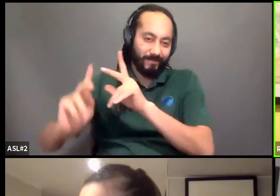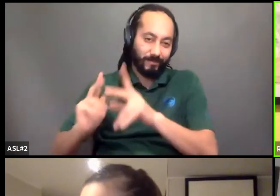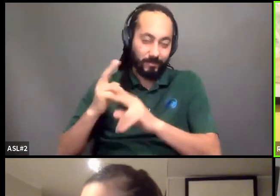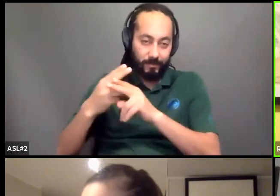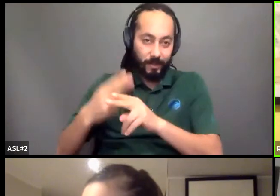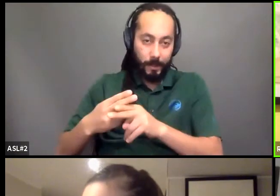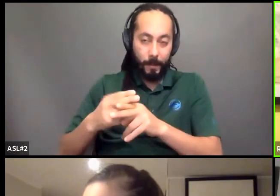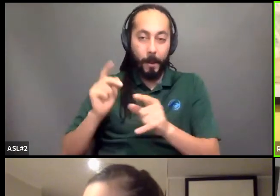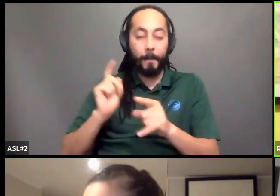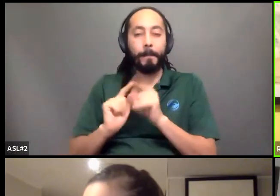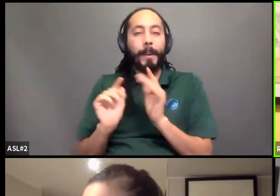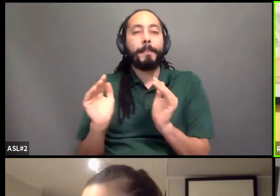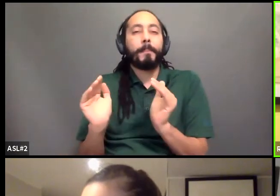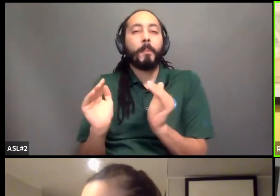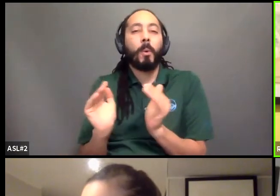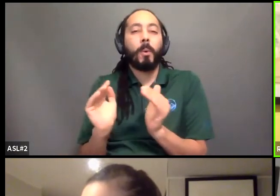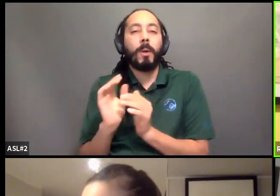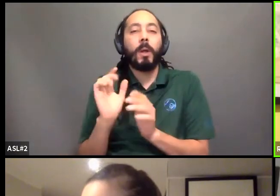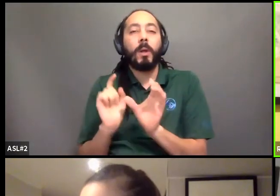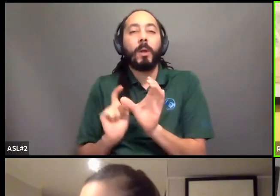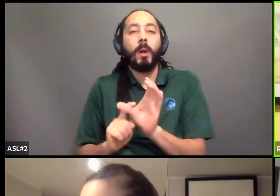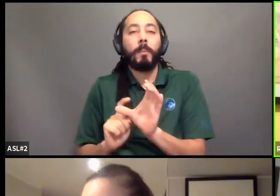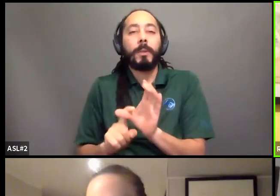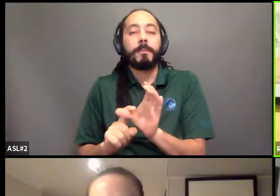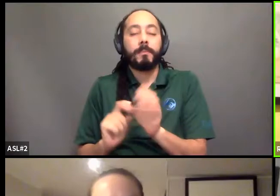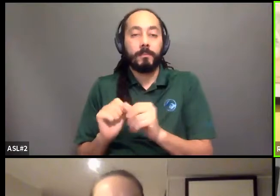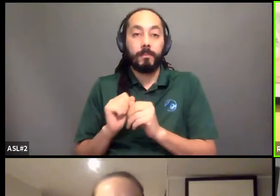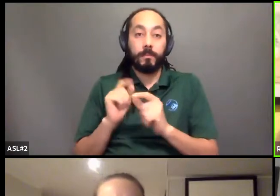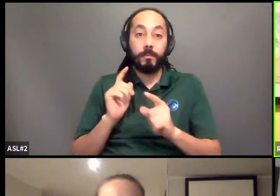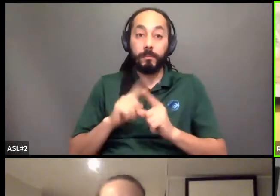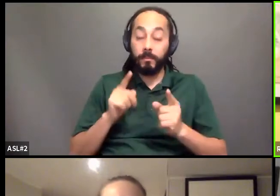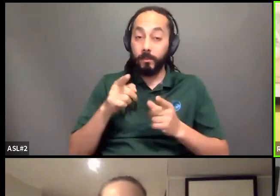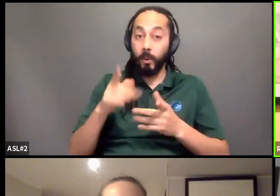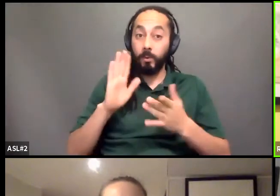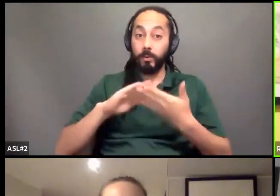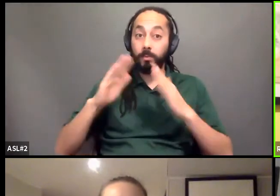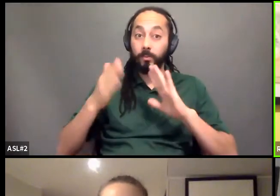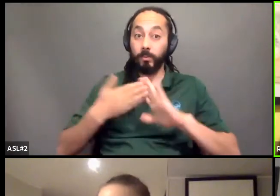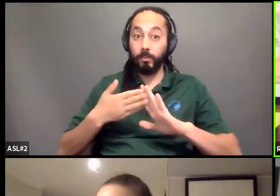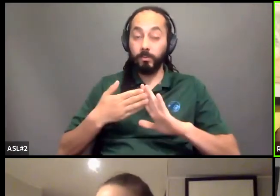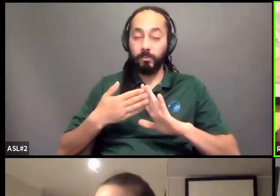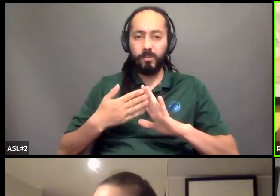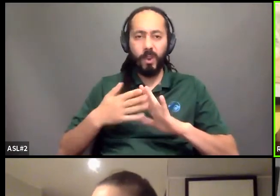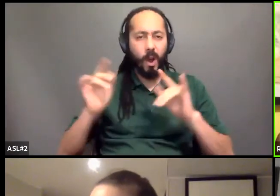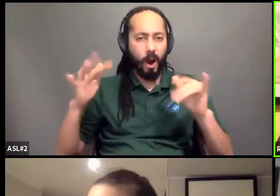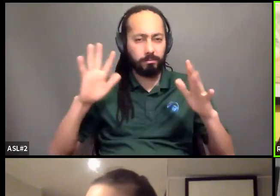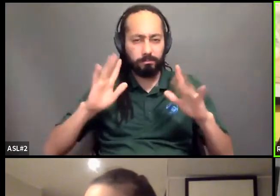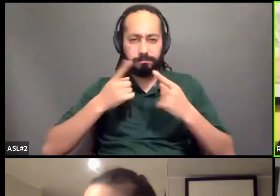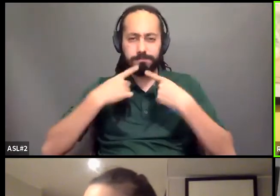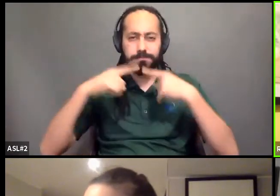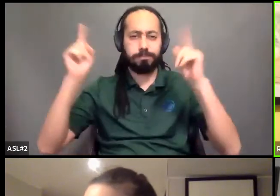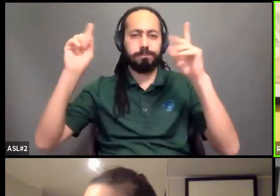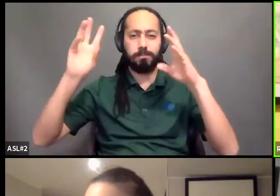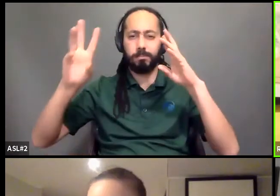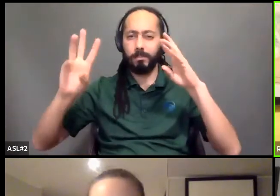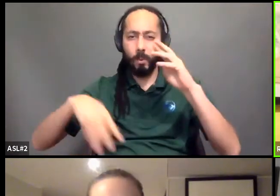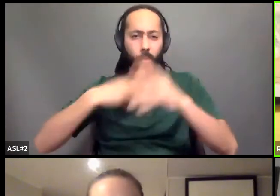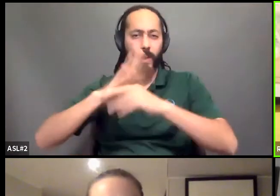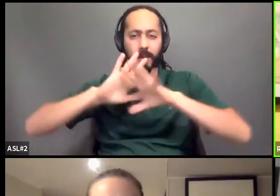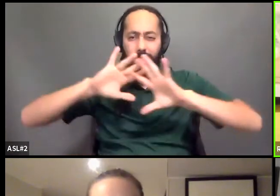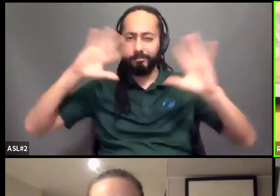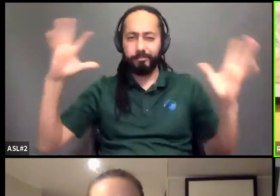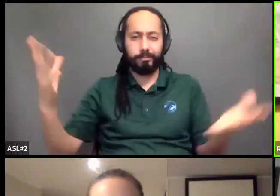these kinds of communities are flourishing around the world. In some places they're connected